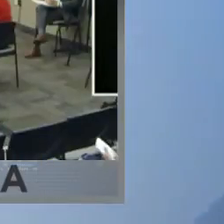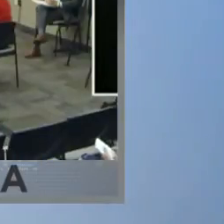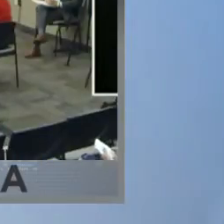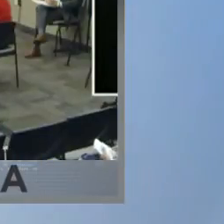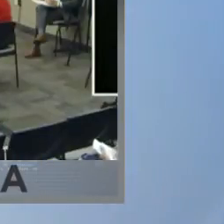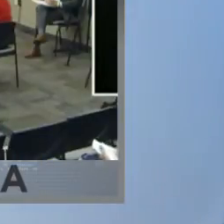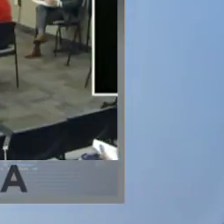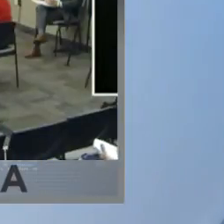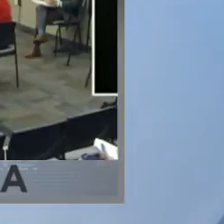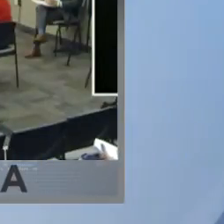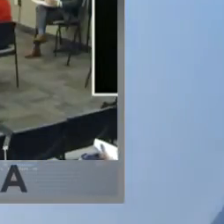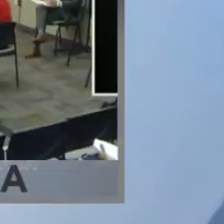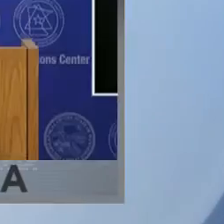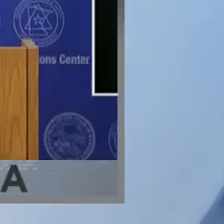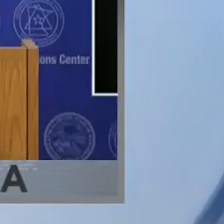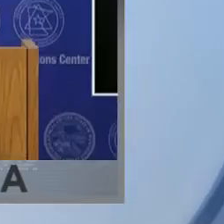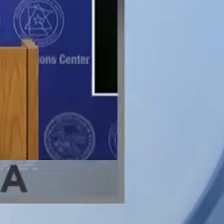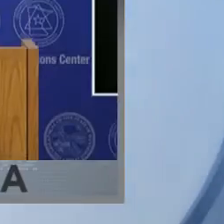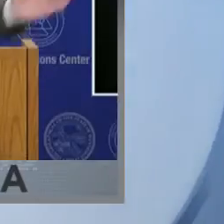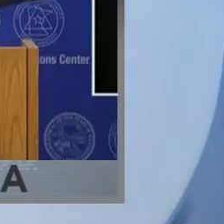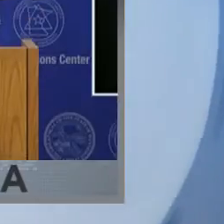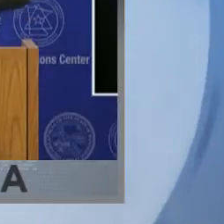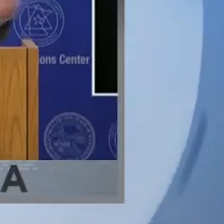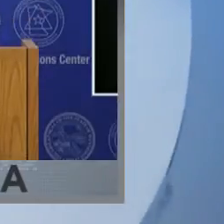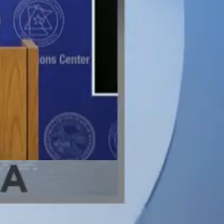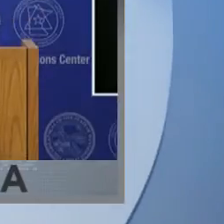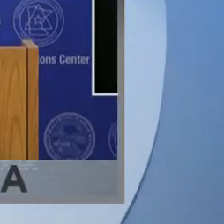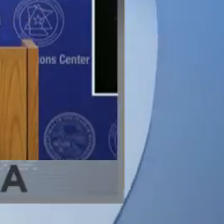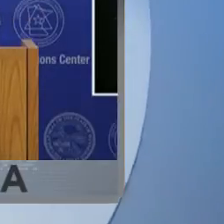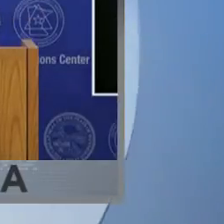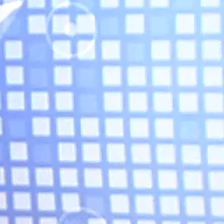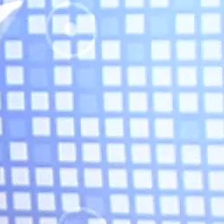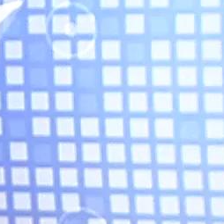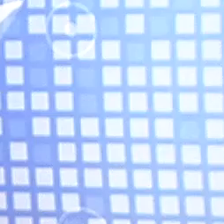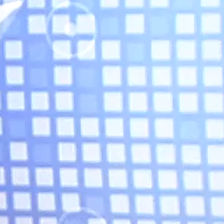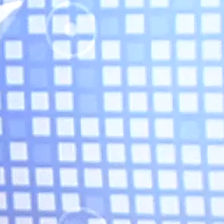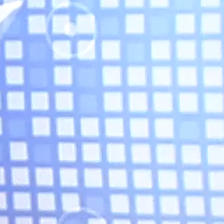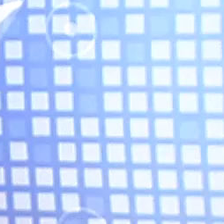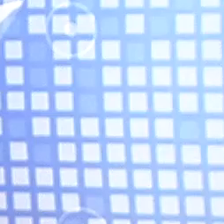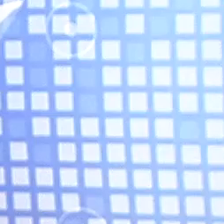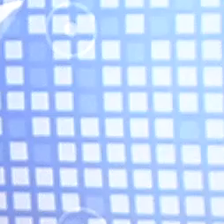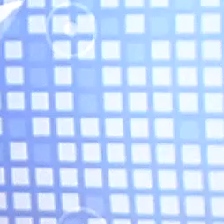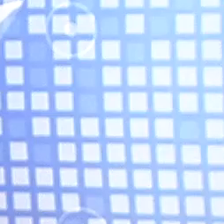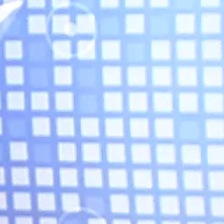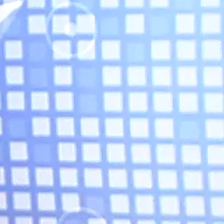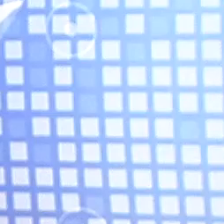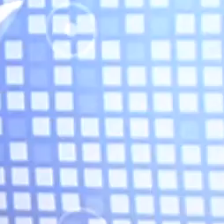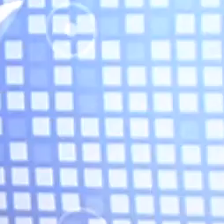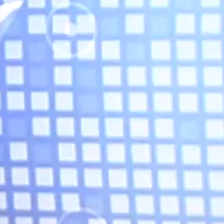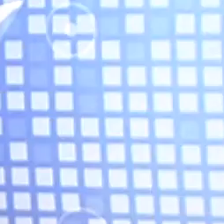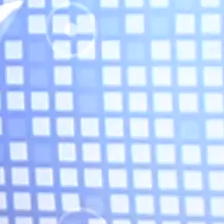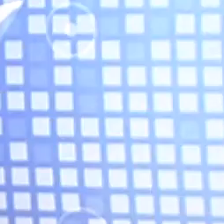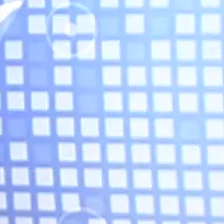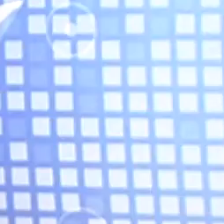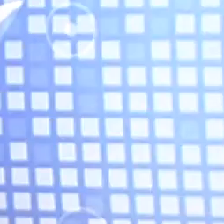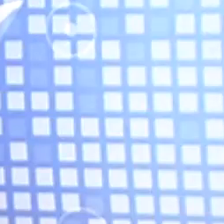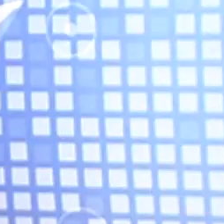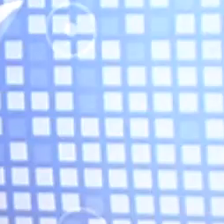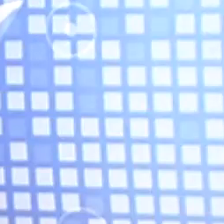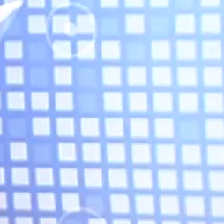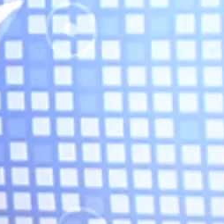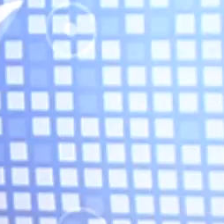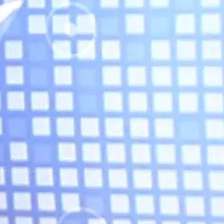press conference as the Q&A section begins. The big headline here, June 1st, marking the next phase of reopening